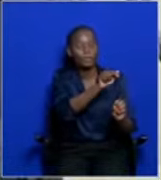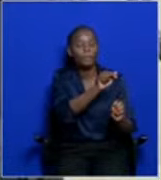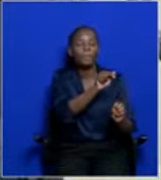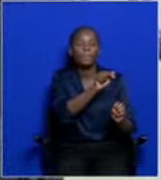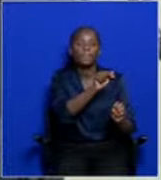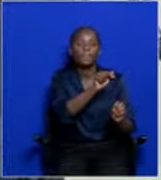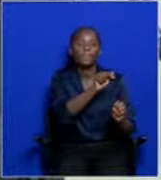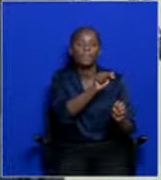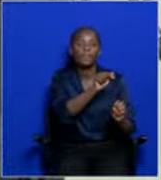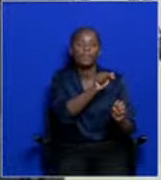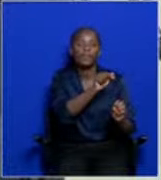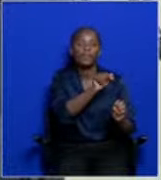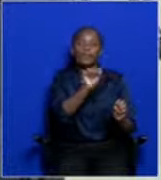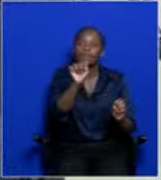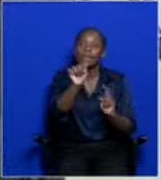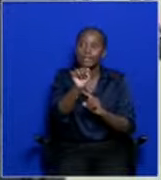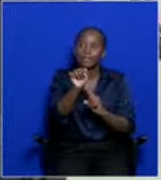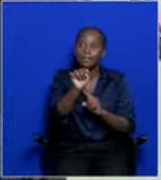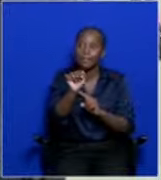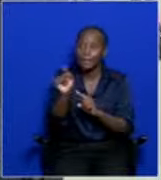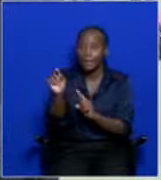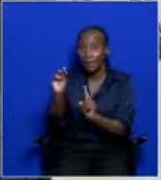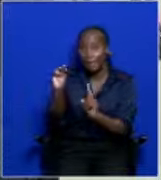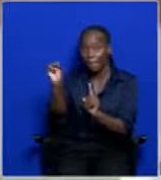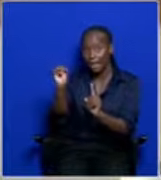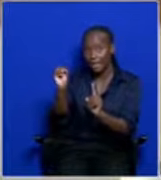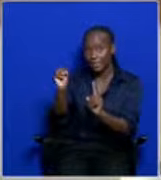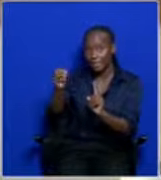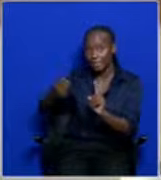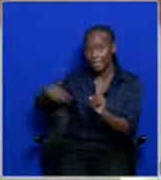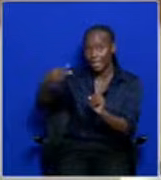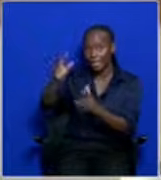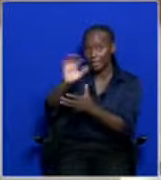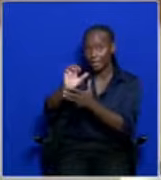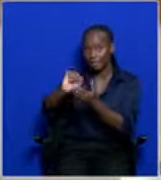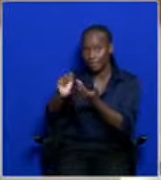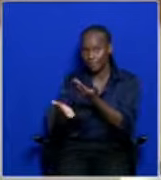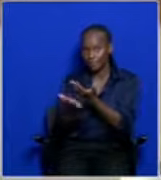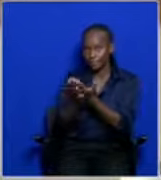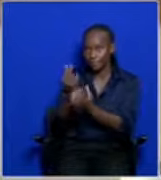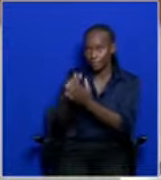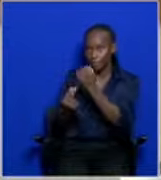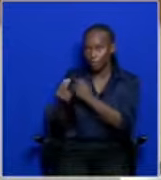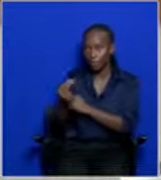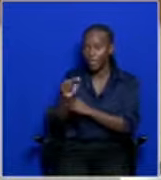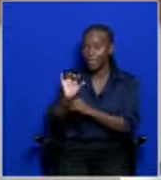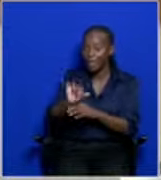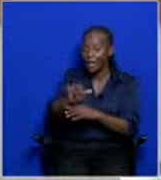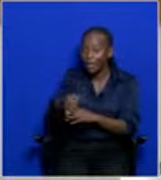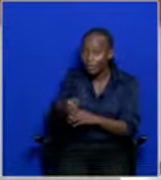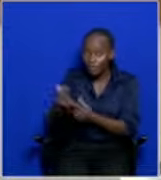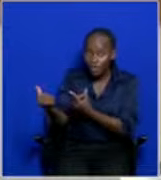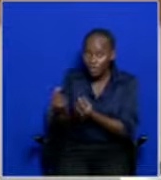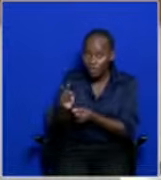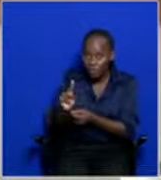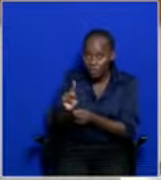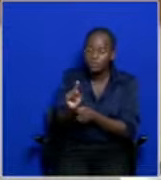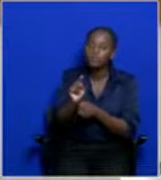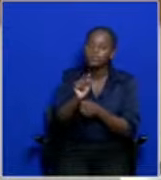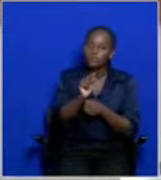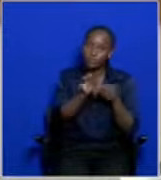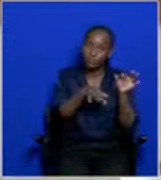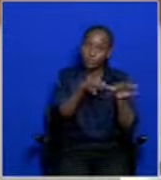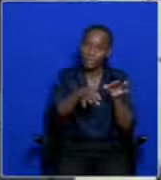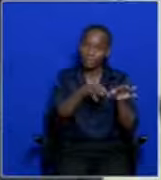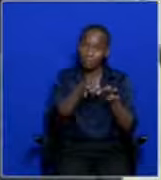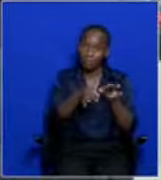statement from McKinsey, the one we've just read into the record, that you have set out your explanation at paragraph 66. Please look at it. Do